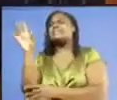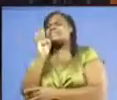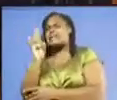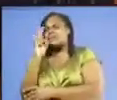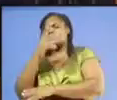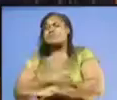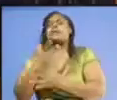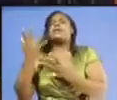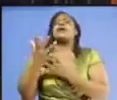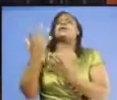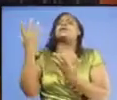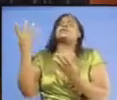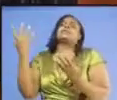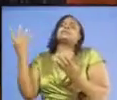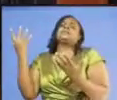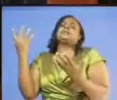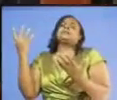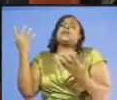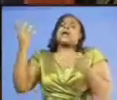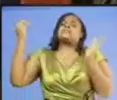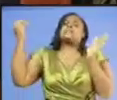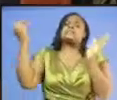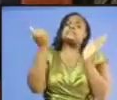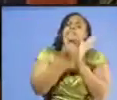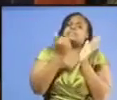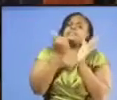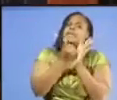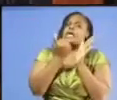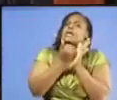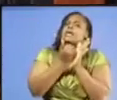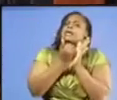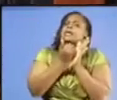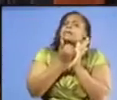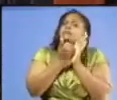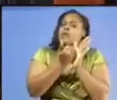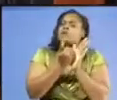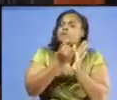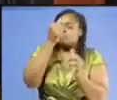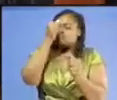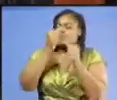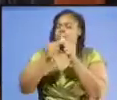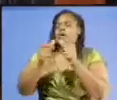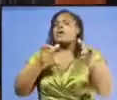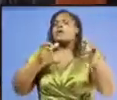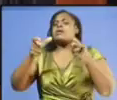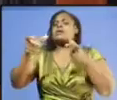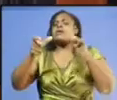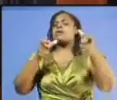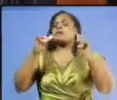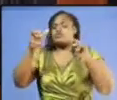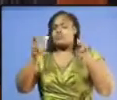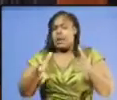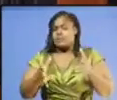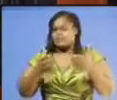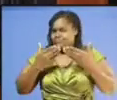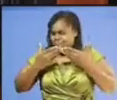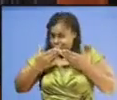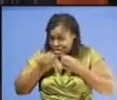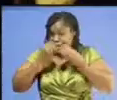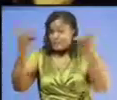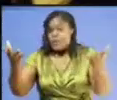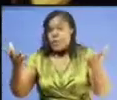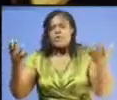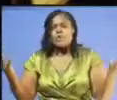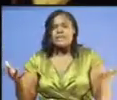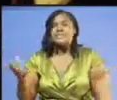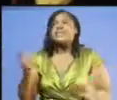as a mark of remembering him as sovereign creator, he said his grace